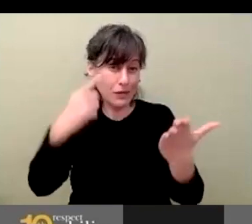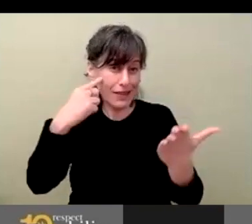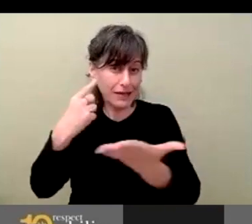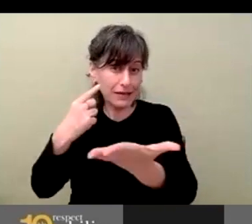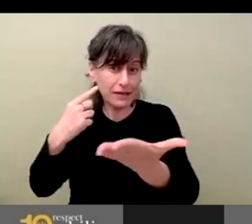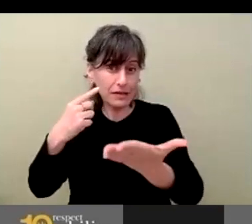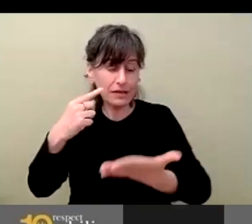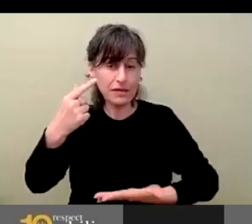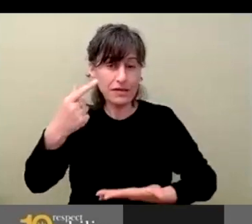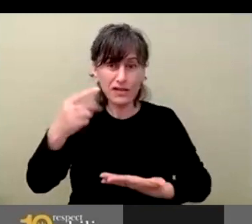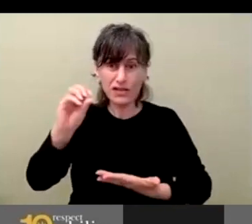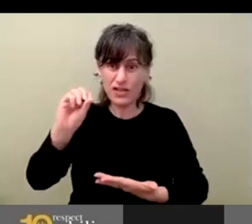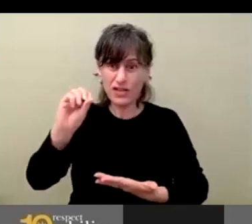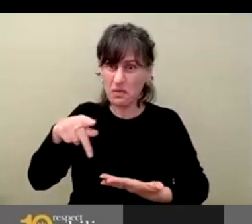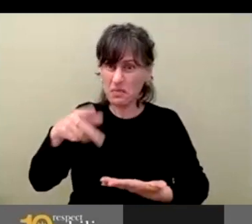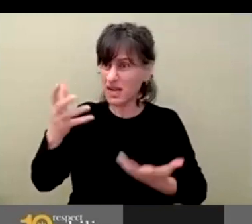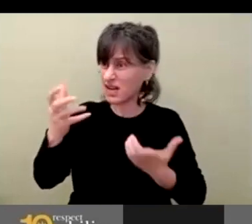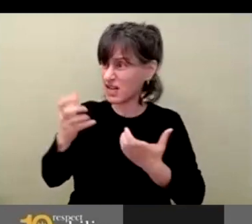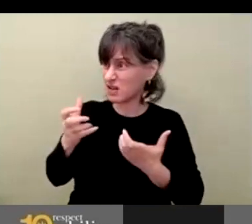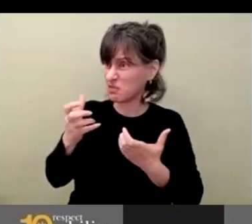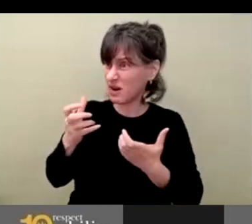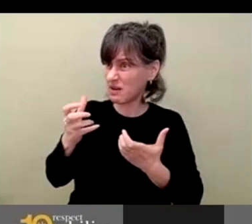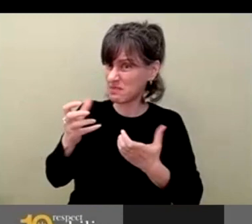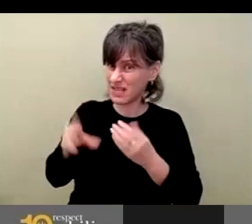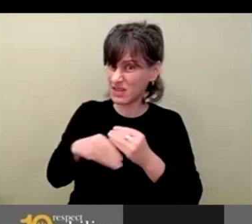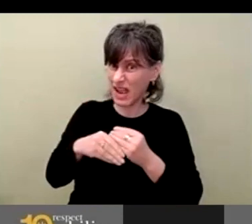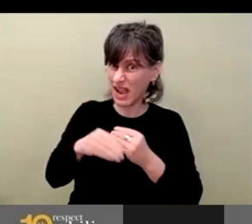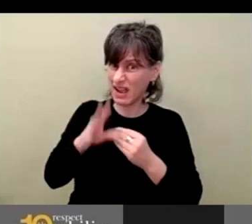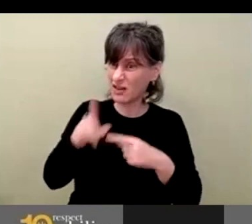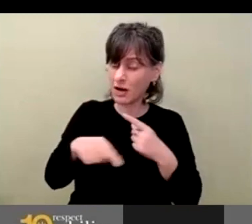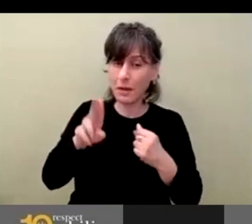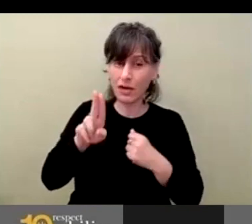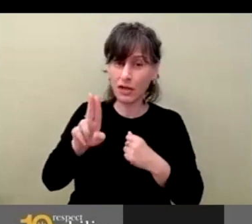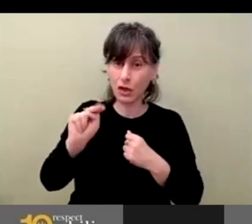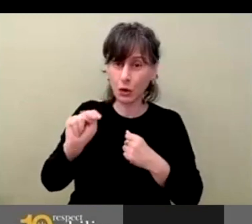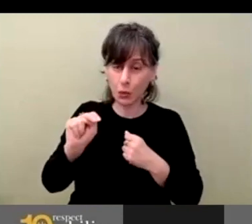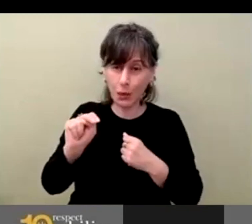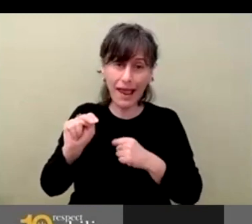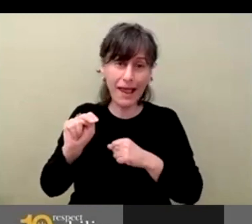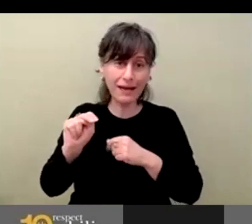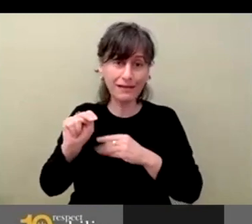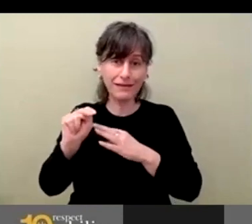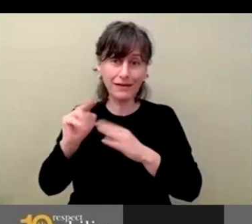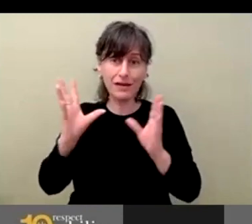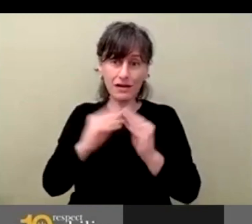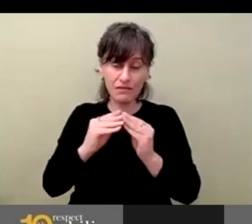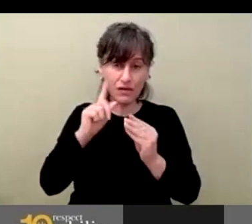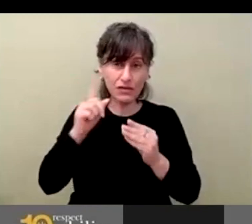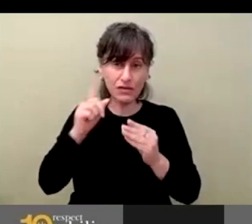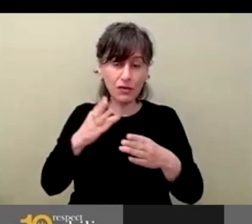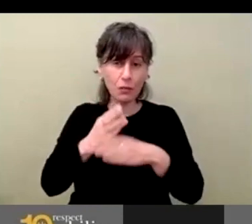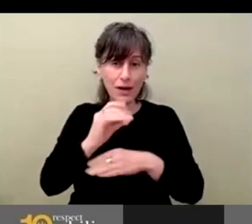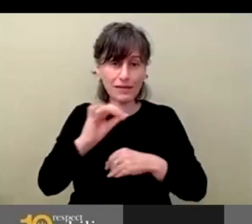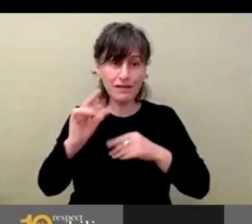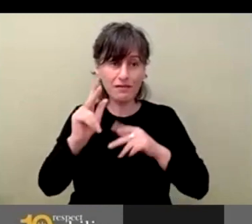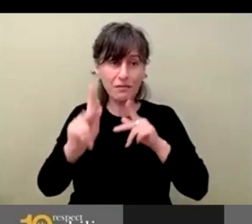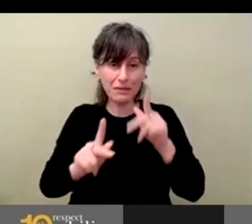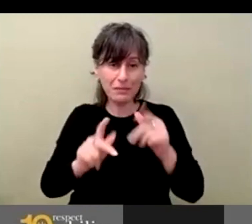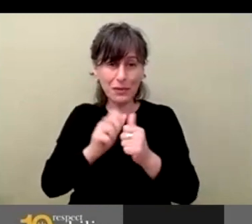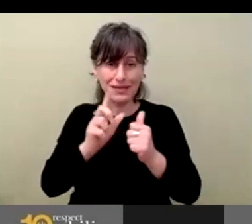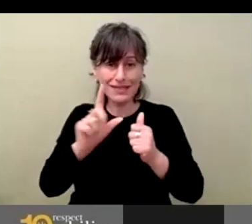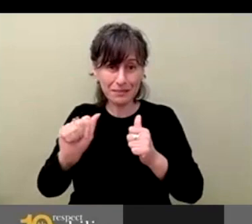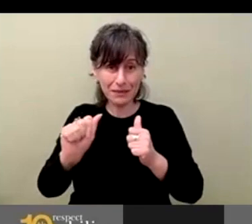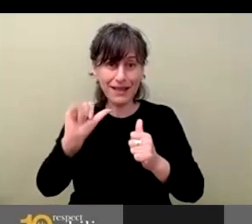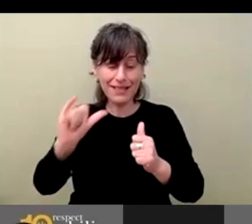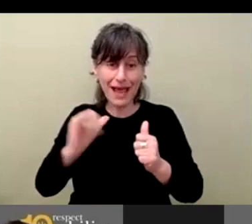Well, does everyone want me to info dump about the UN Convention on the Rights of People with Disabilities? Because that is my obsession. And it's very